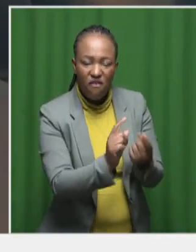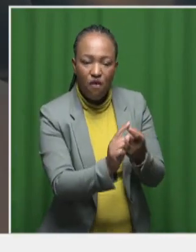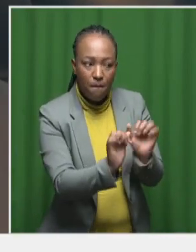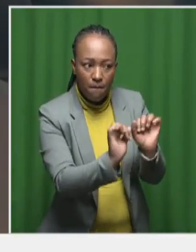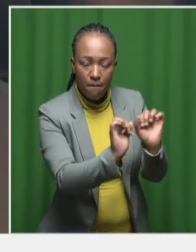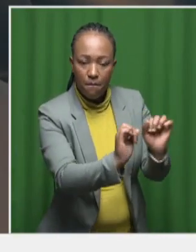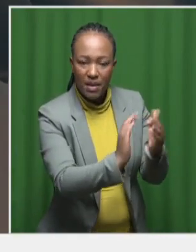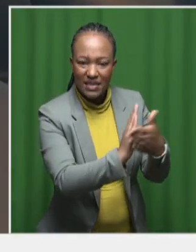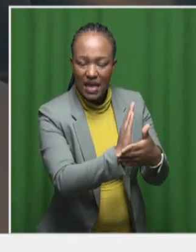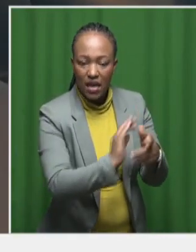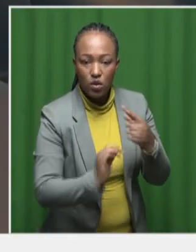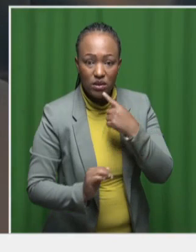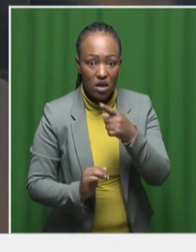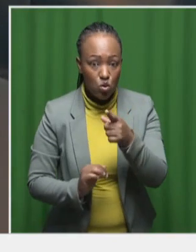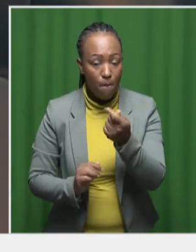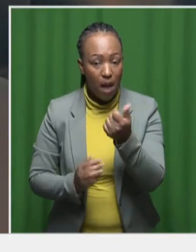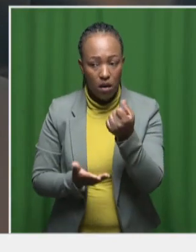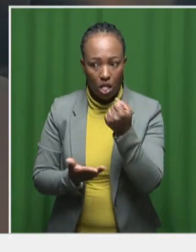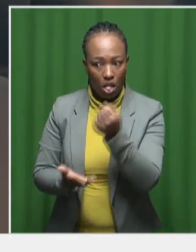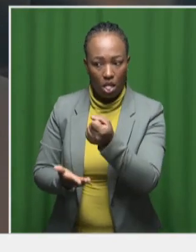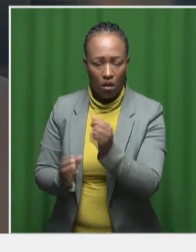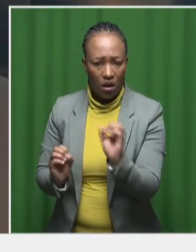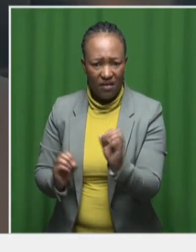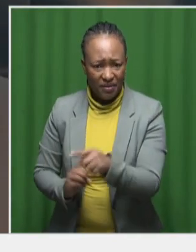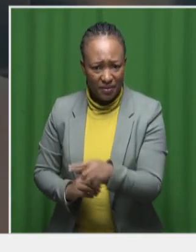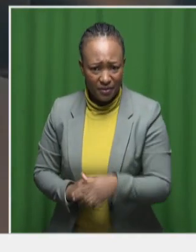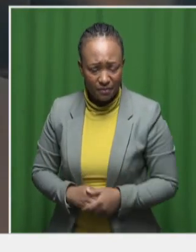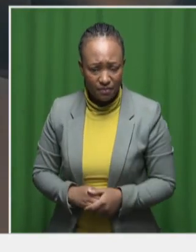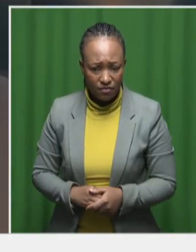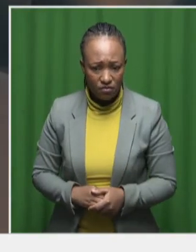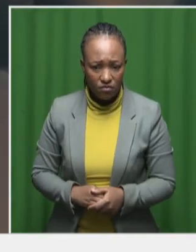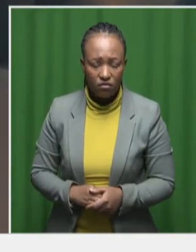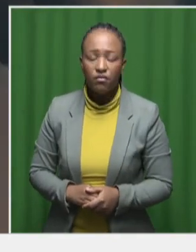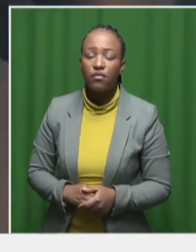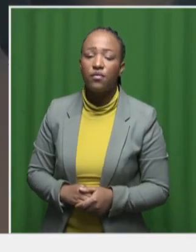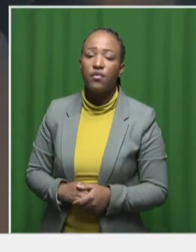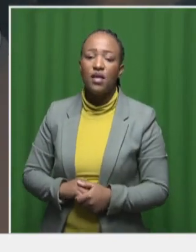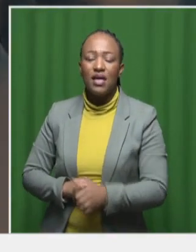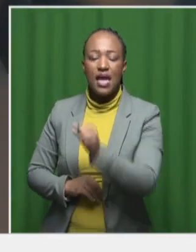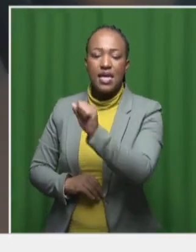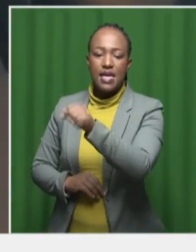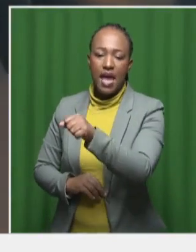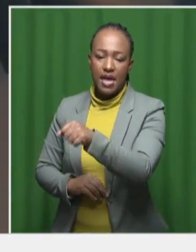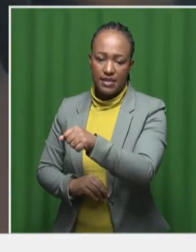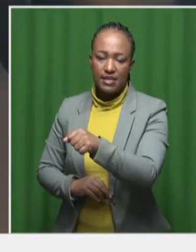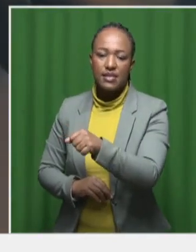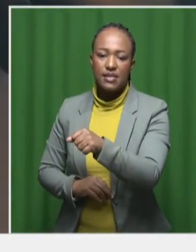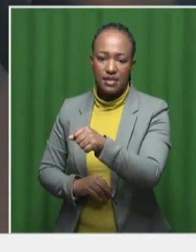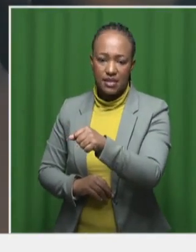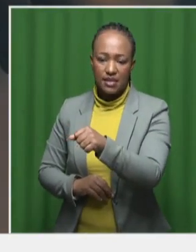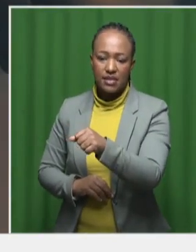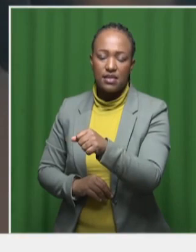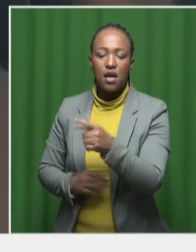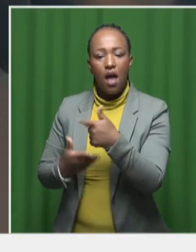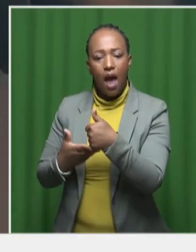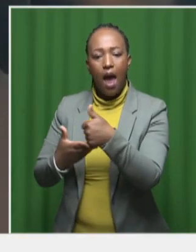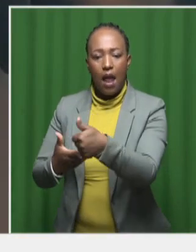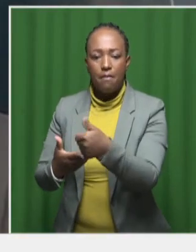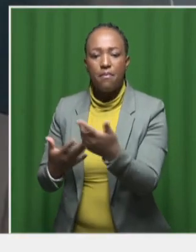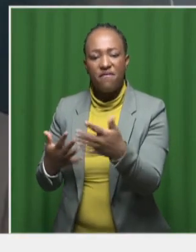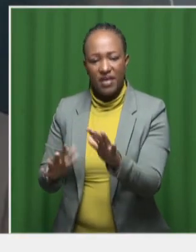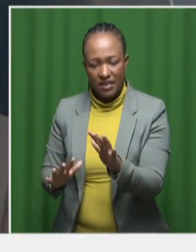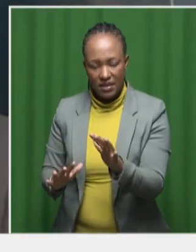money. That was what you're saying right now. Yes, there was assistance in twofold.